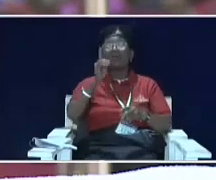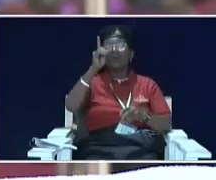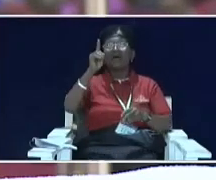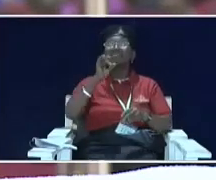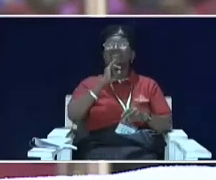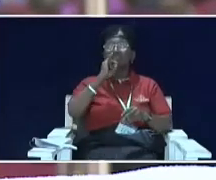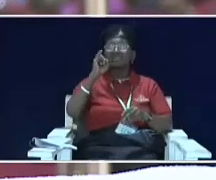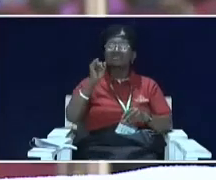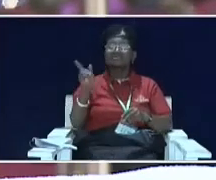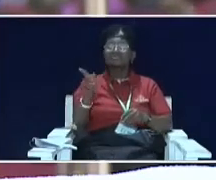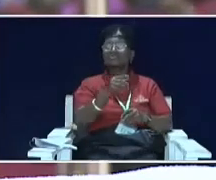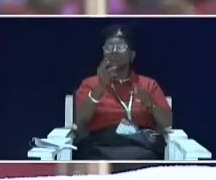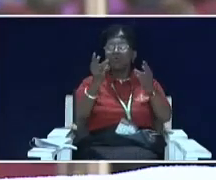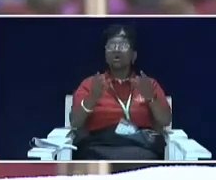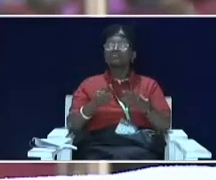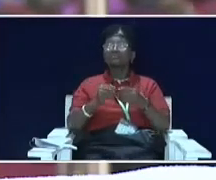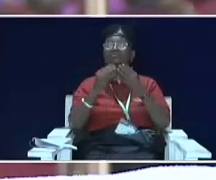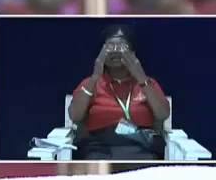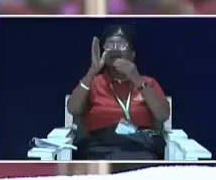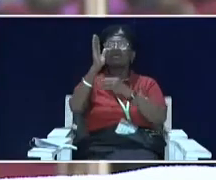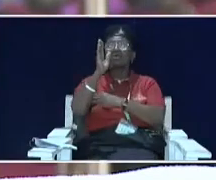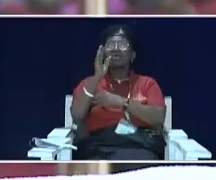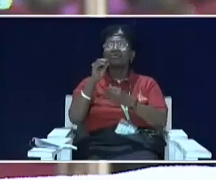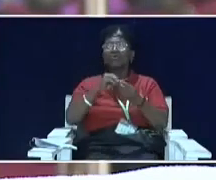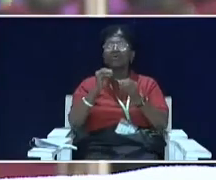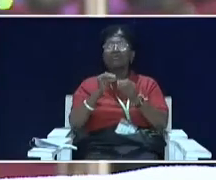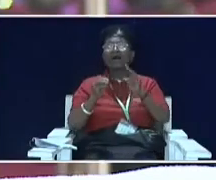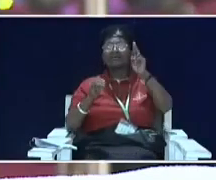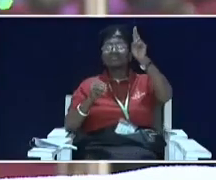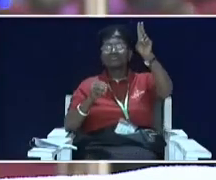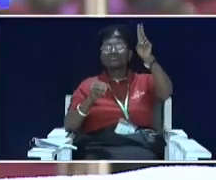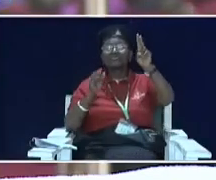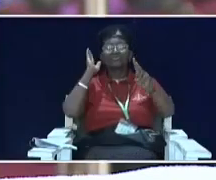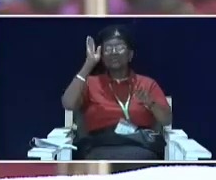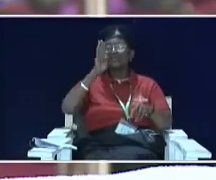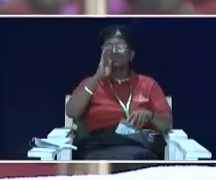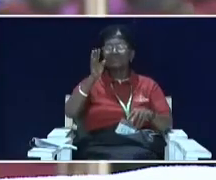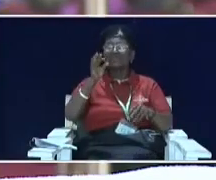But prayer point number two will be, "Father,